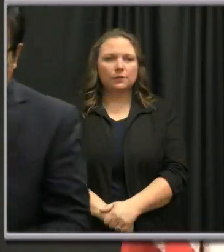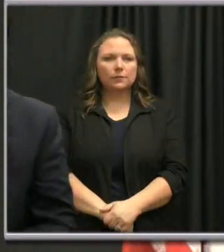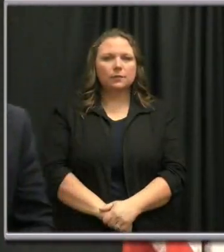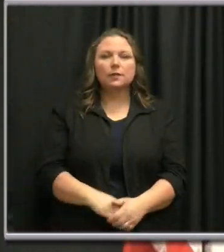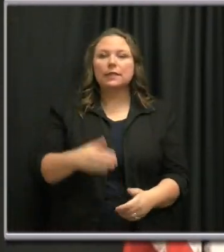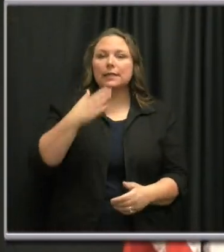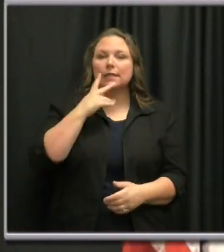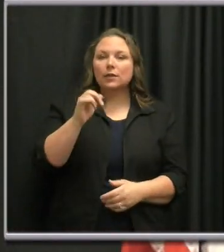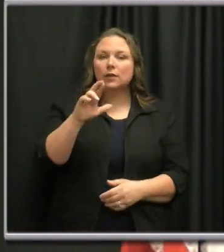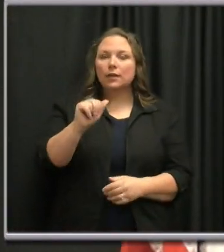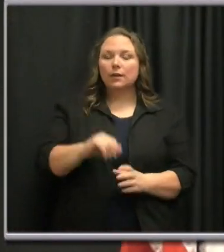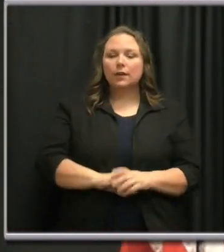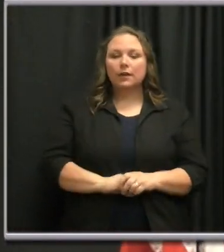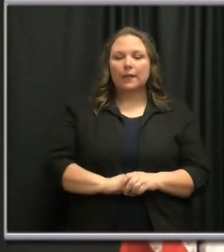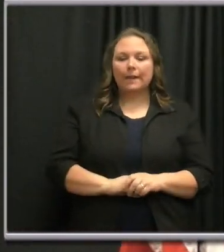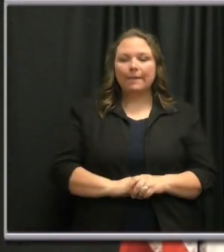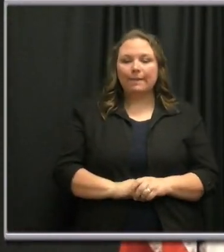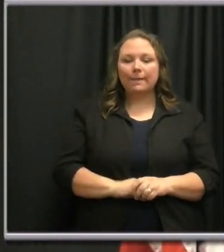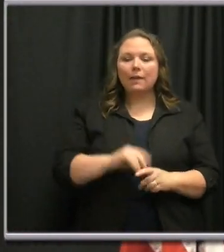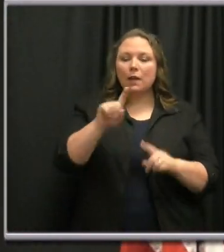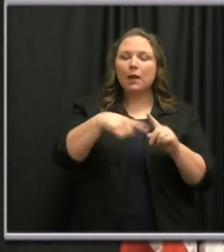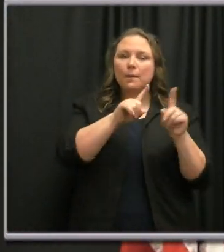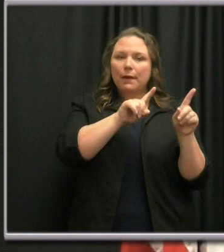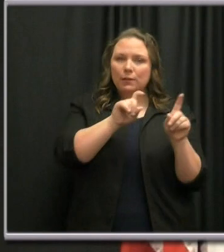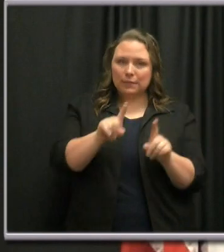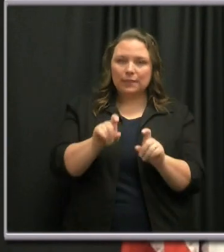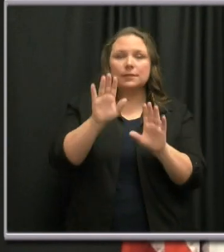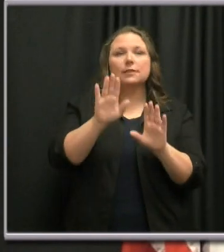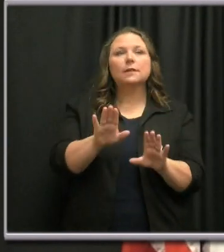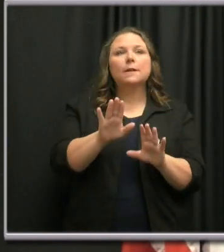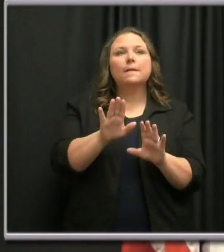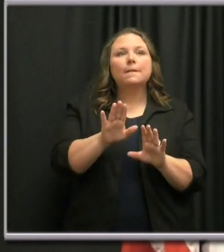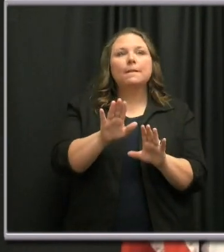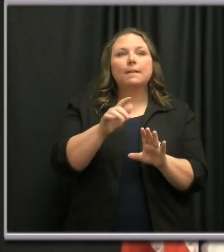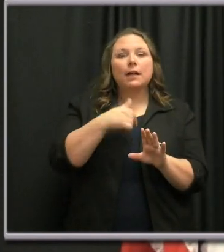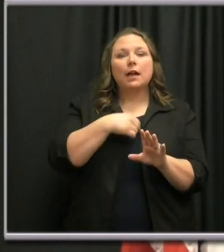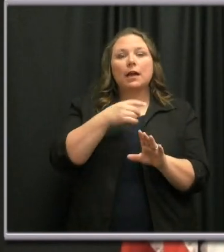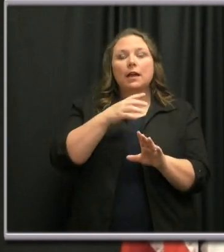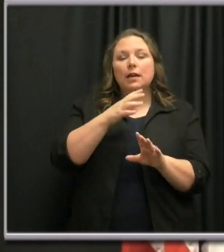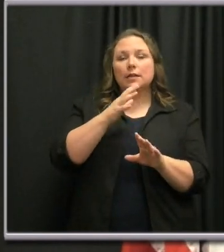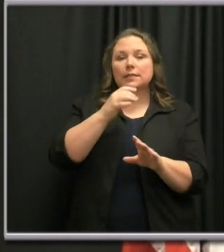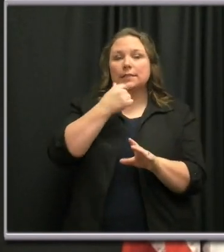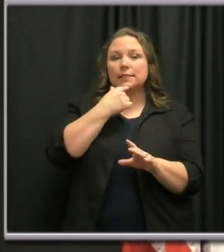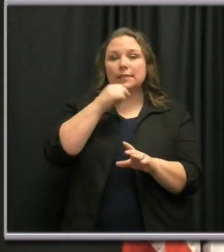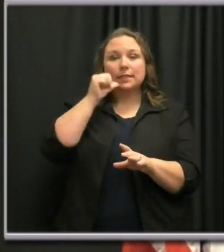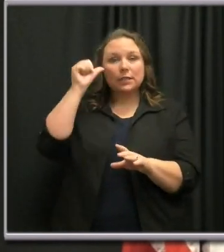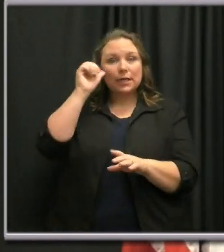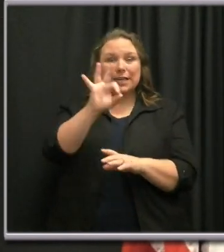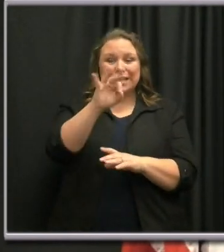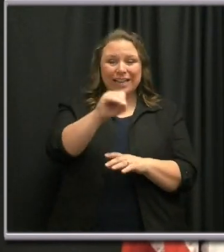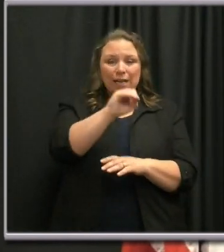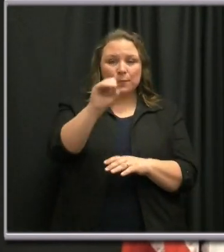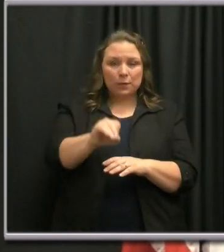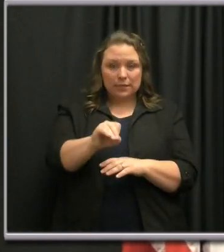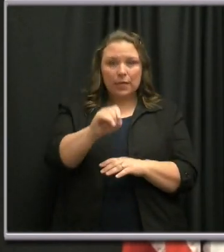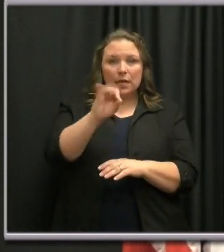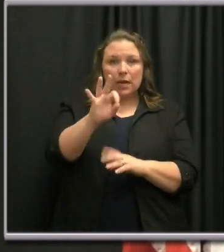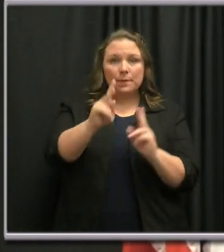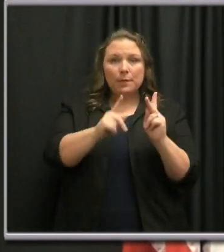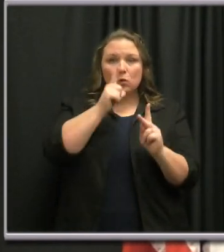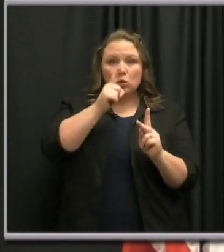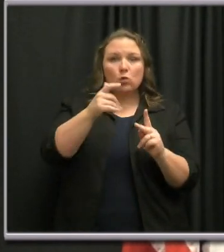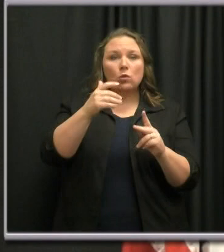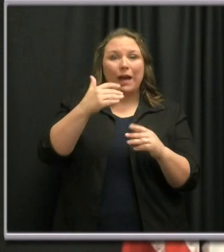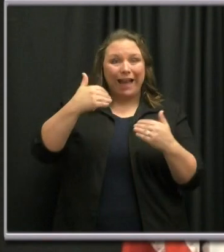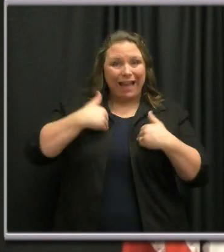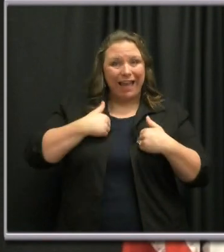Thank you, Kara. Regarding tests, listen, as I mentioned yesterday, 90% of patients who have COVID will have fever, shortness